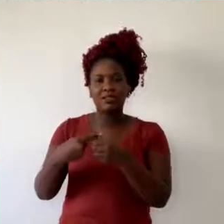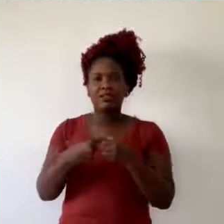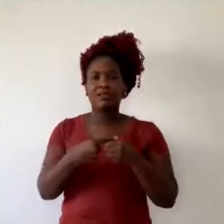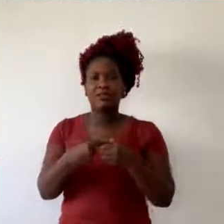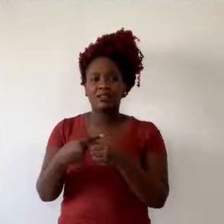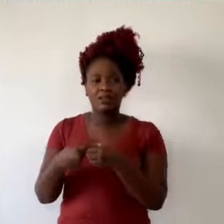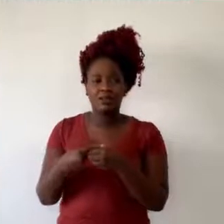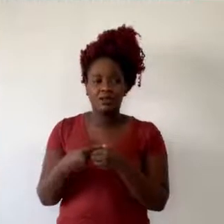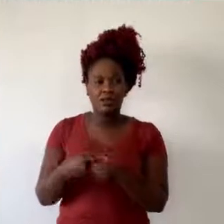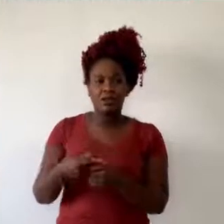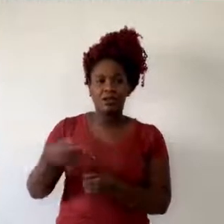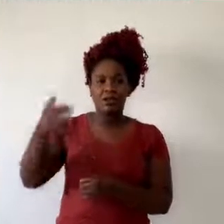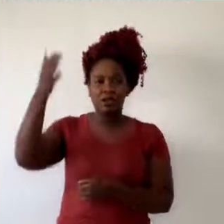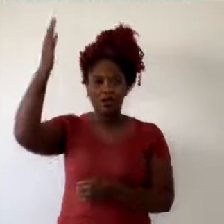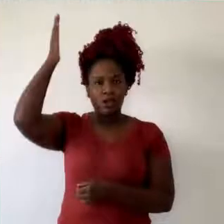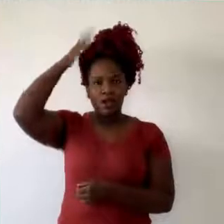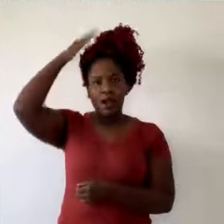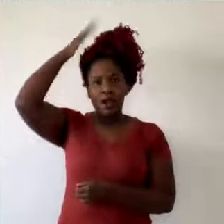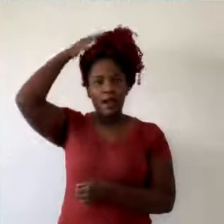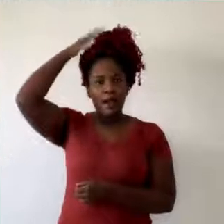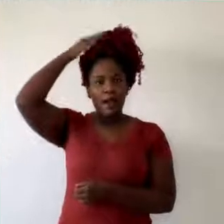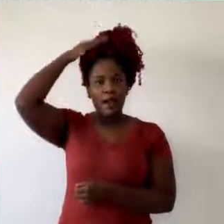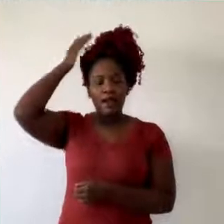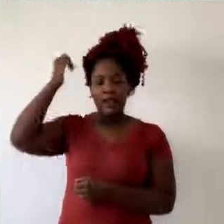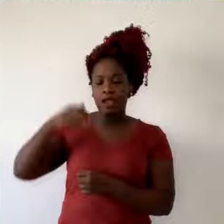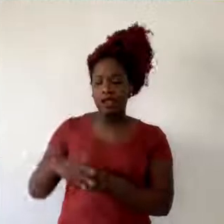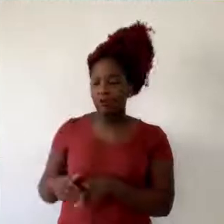in the interior of Paraná.